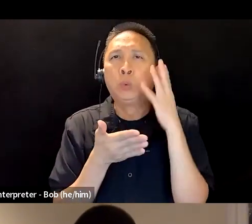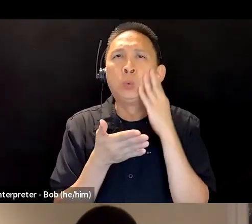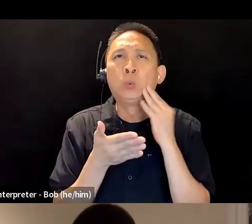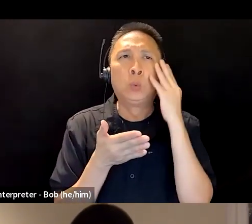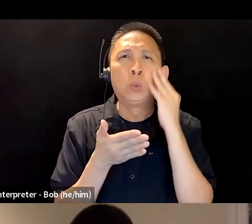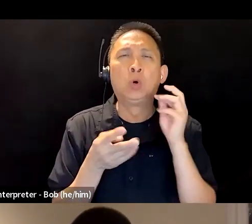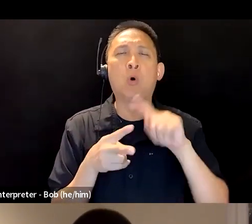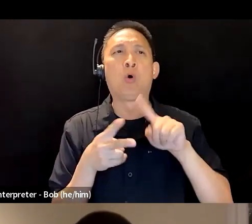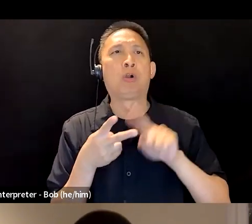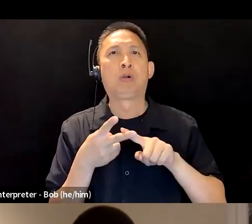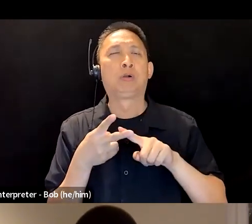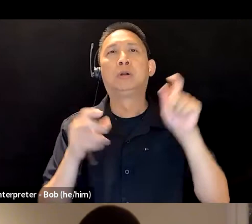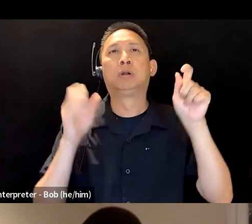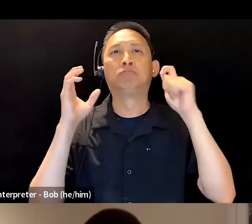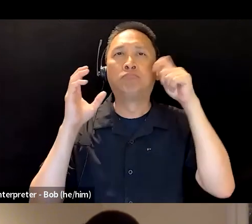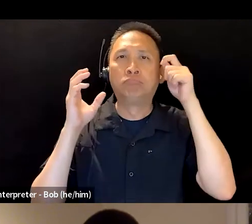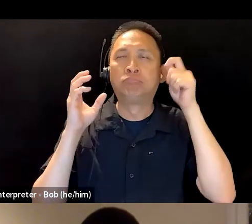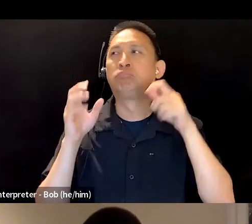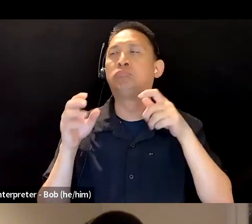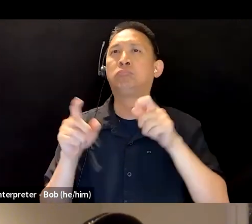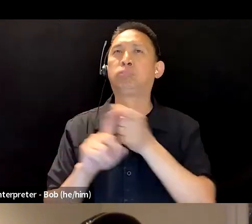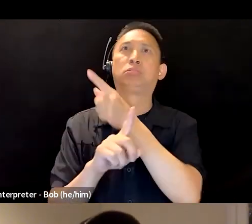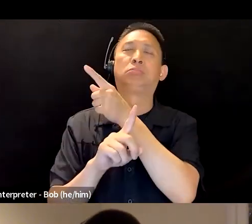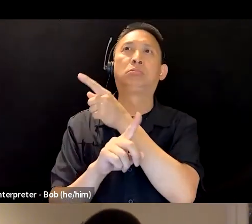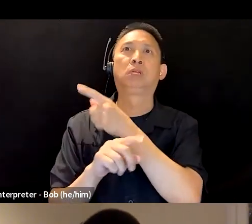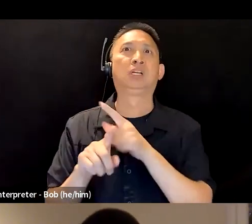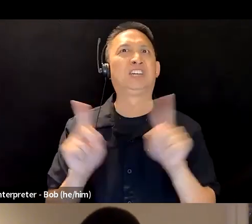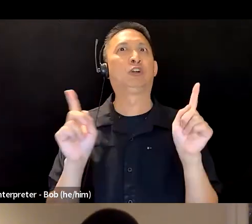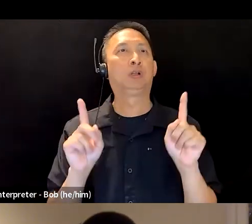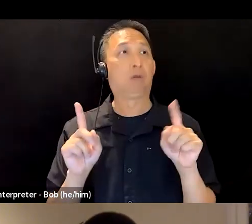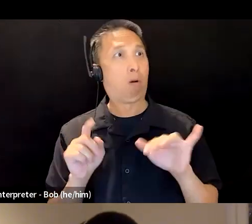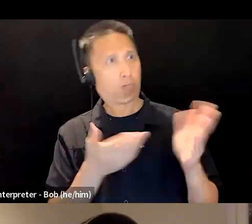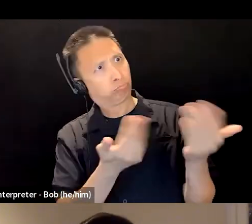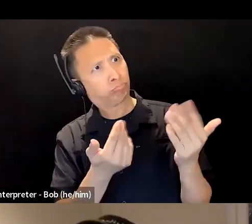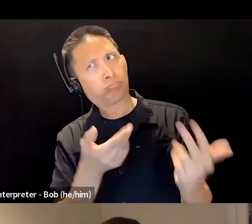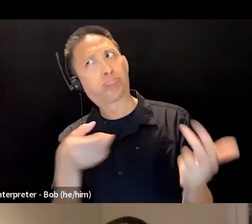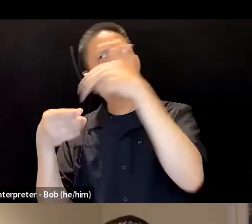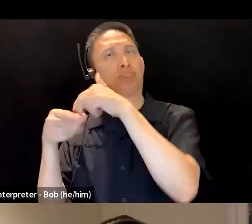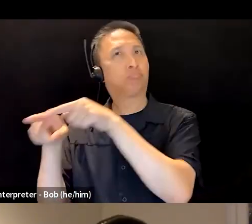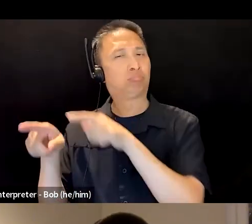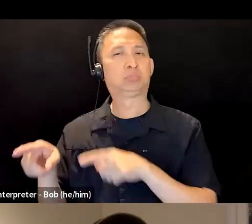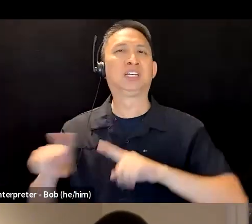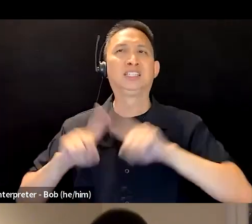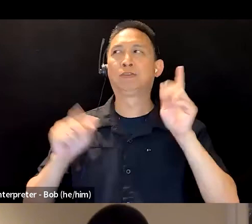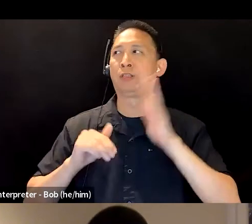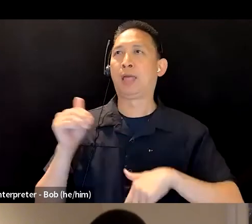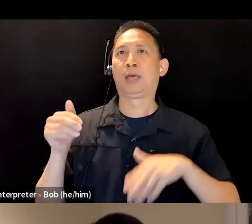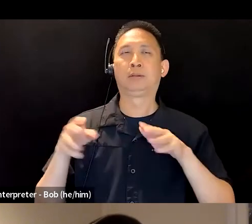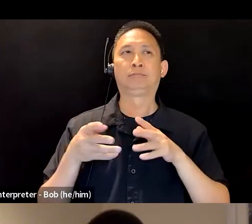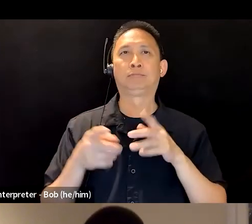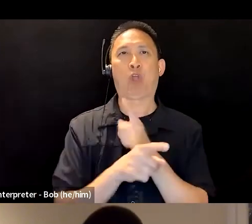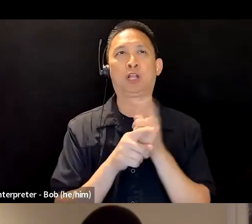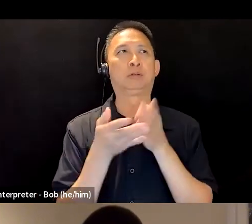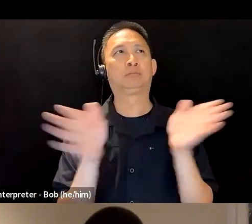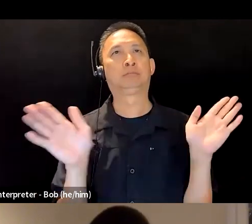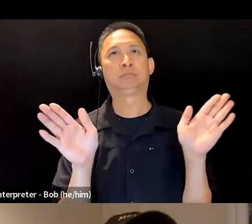necessarily making the kinds of films that, you know, you would expect to be on a mainstream channel, like, you know, the kinds of things